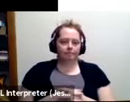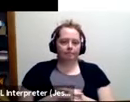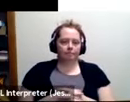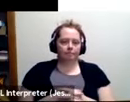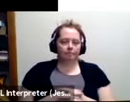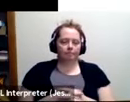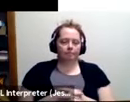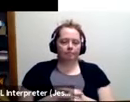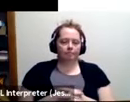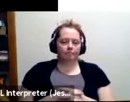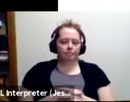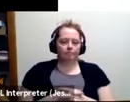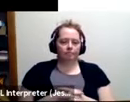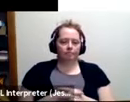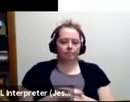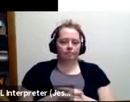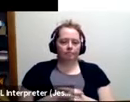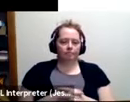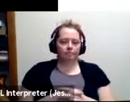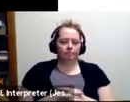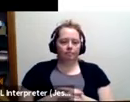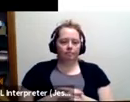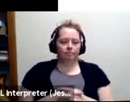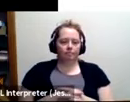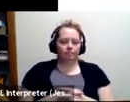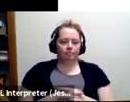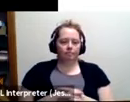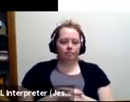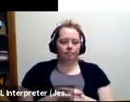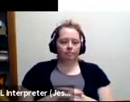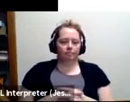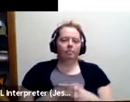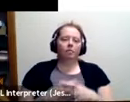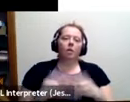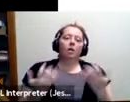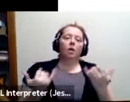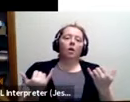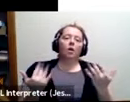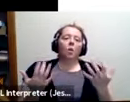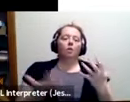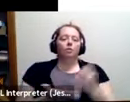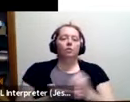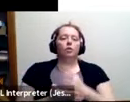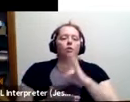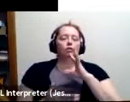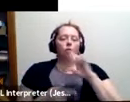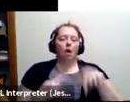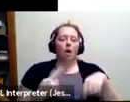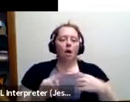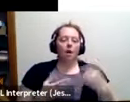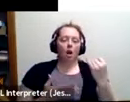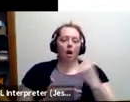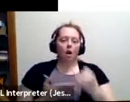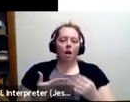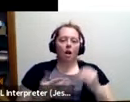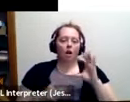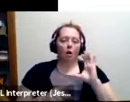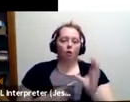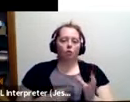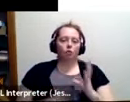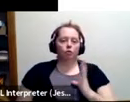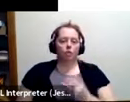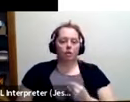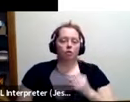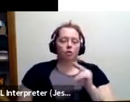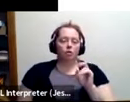So these are, we wanted to talk about arts and culture And trans and non-binary artists